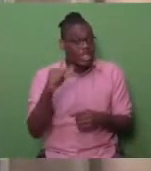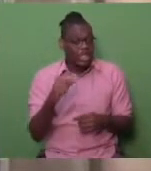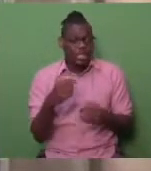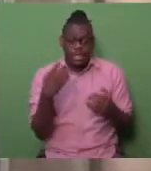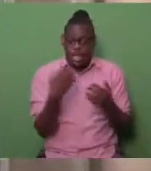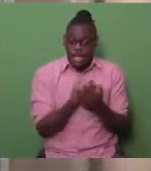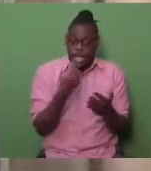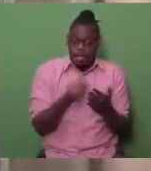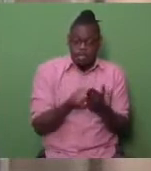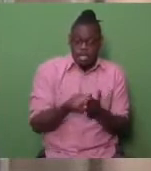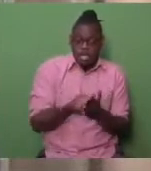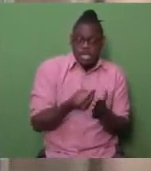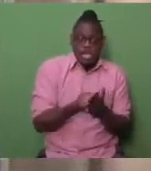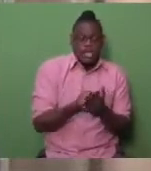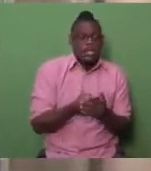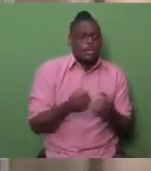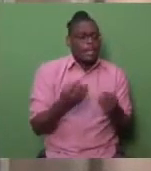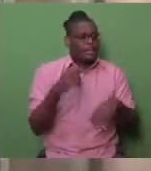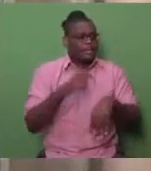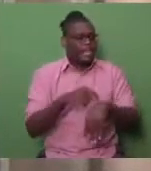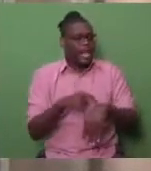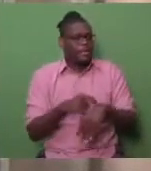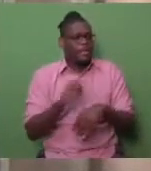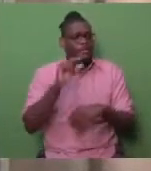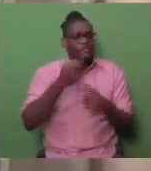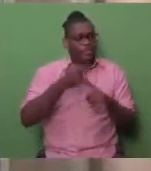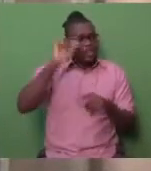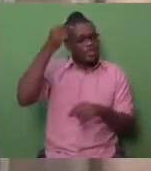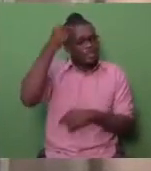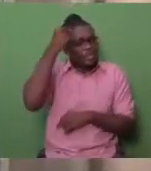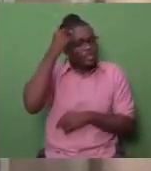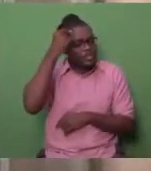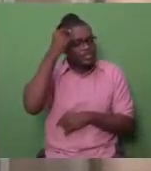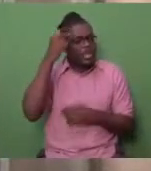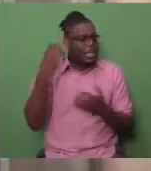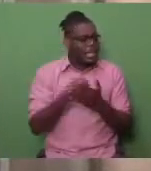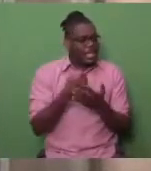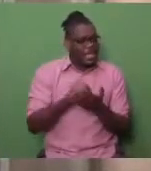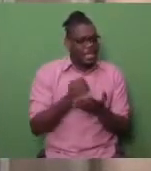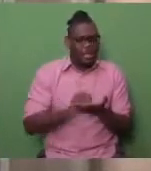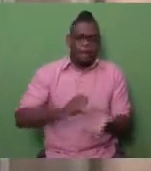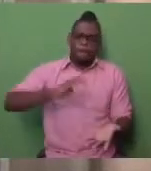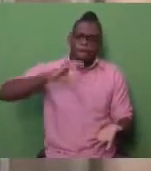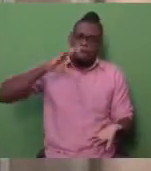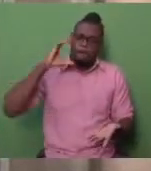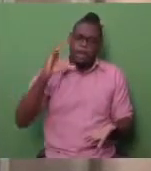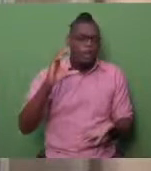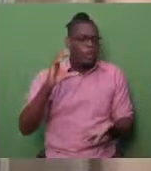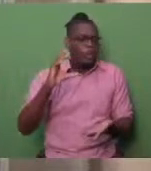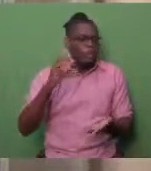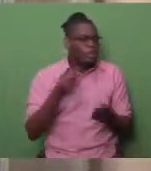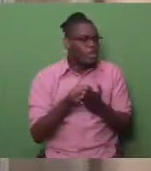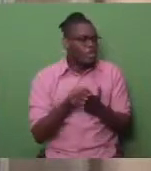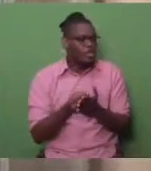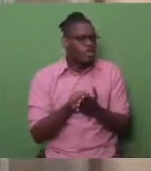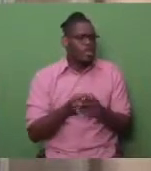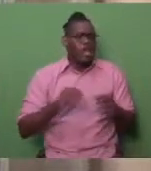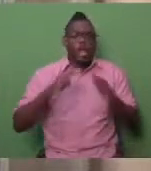Can you imagine, while citizens of our country are lining up, fighting to receive $1,500 income